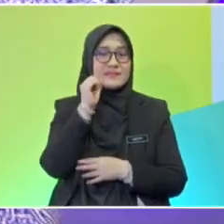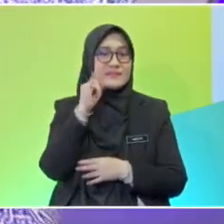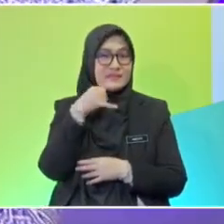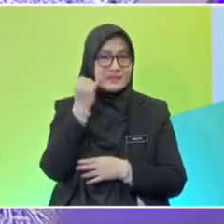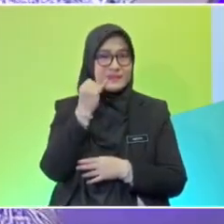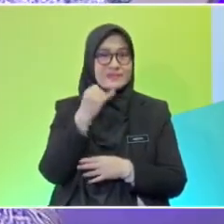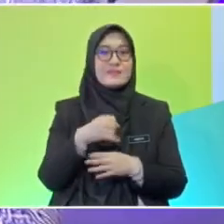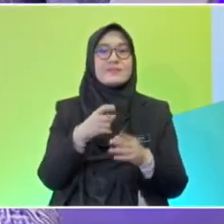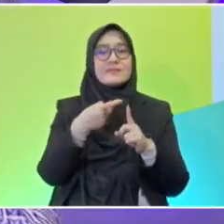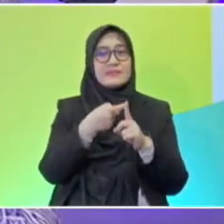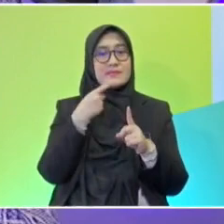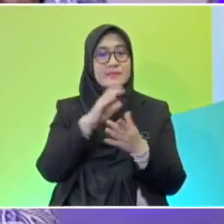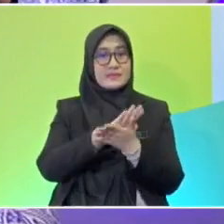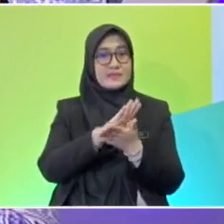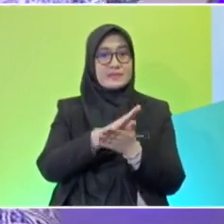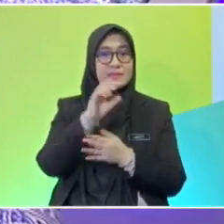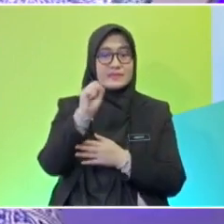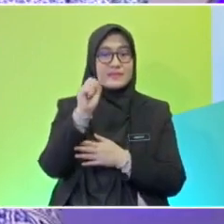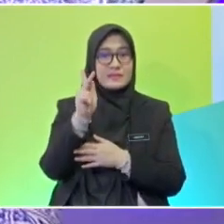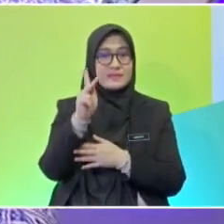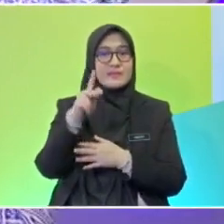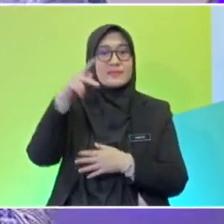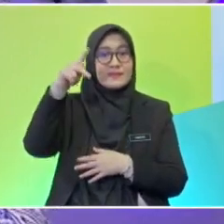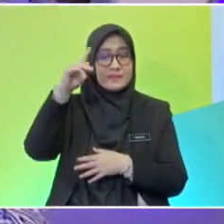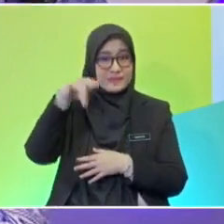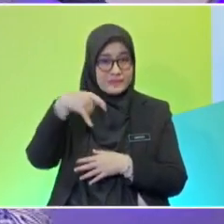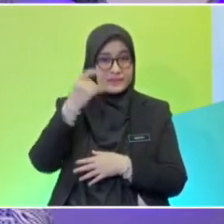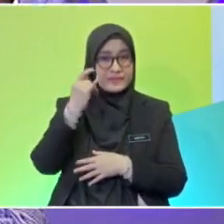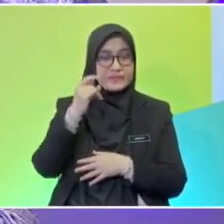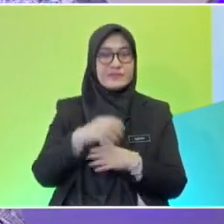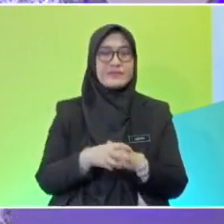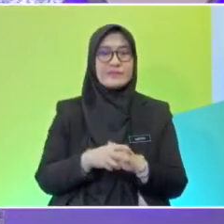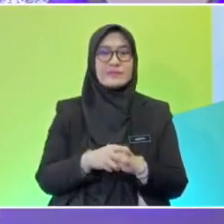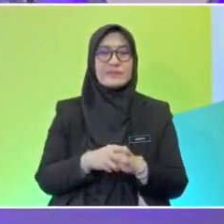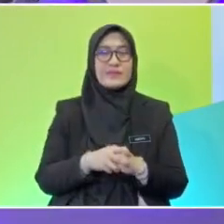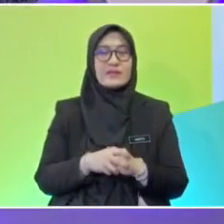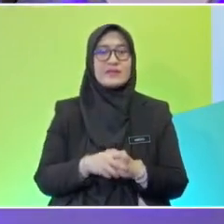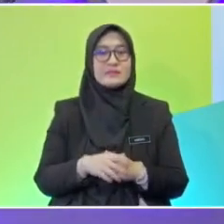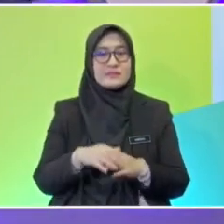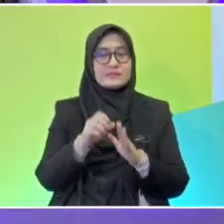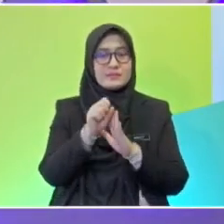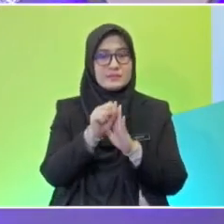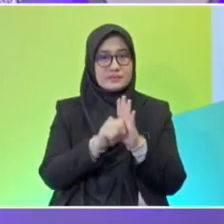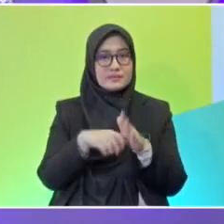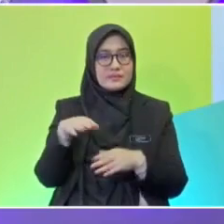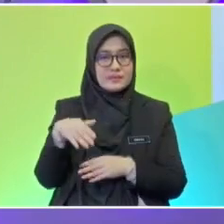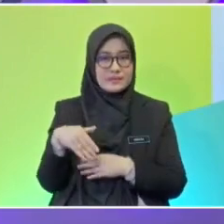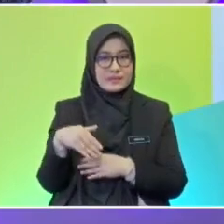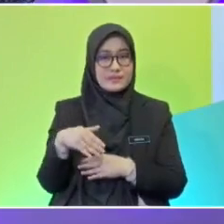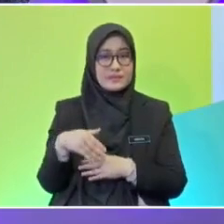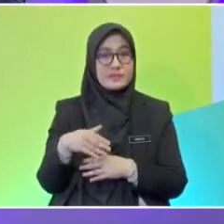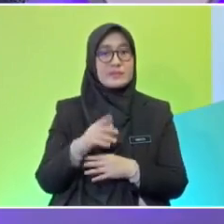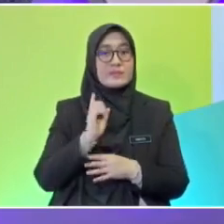Precinct 81. So I'm sure all of you have heard of PBD. Before I explain further, there are some technical terms that I would like